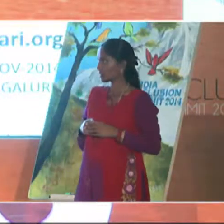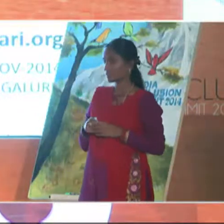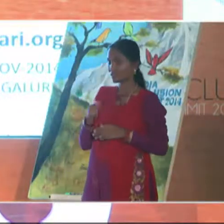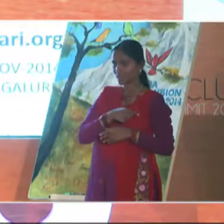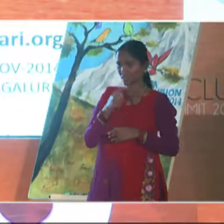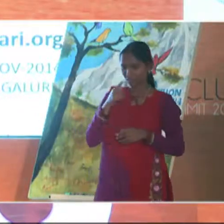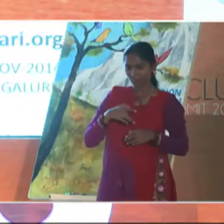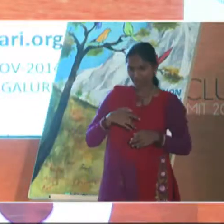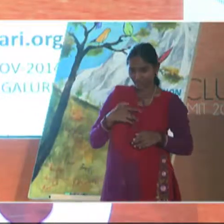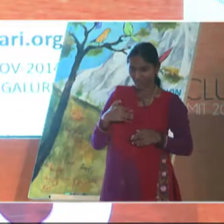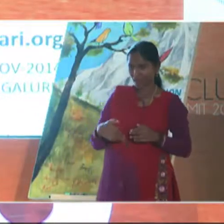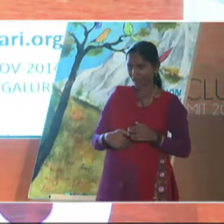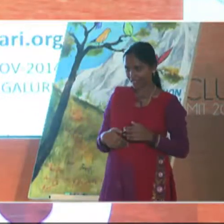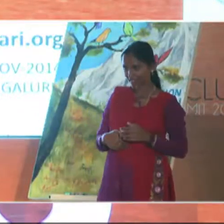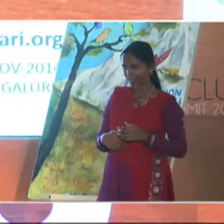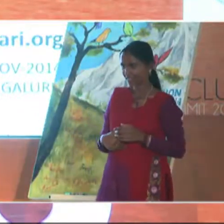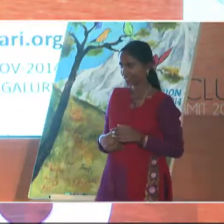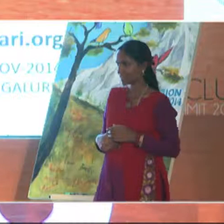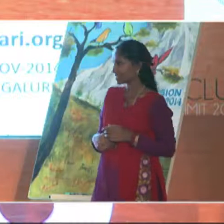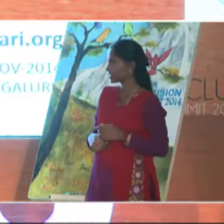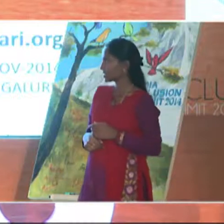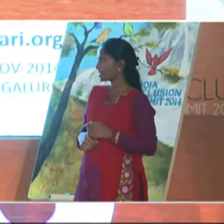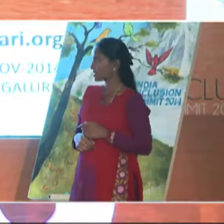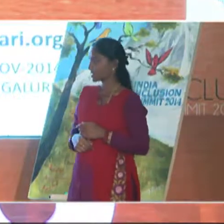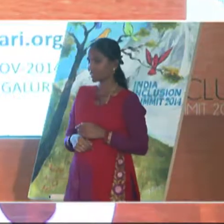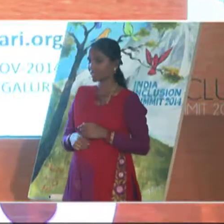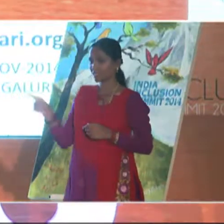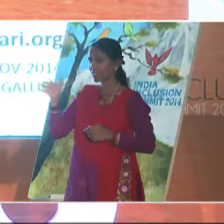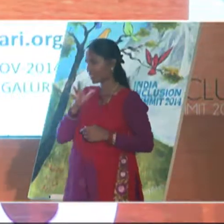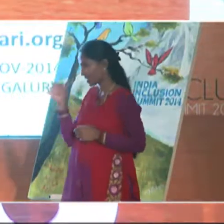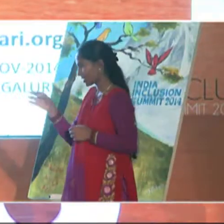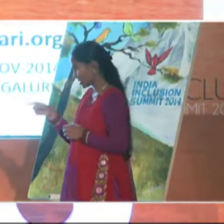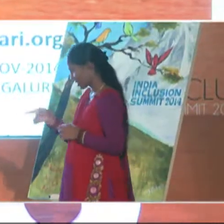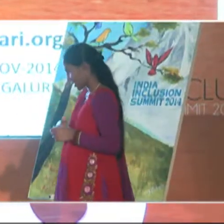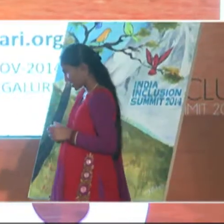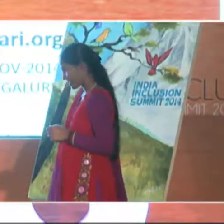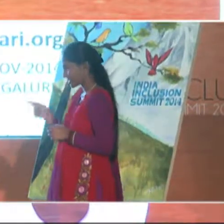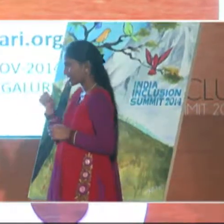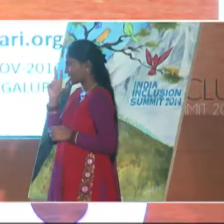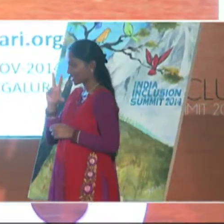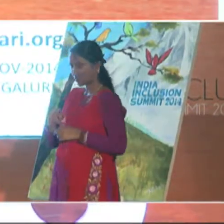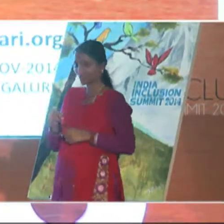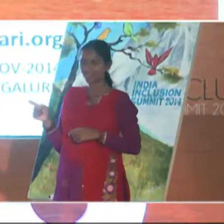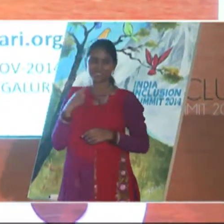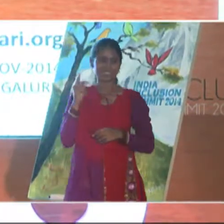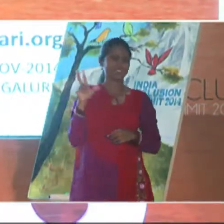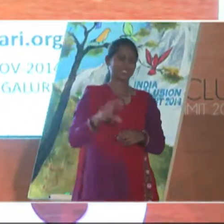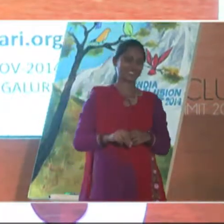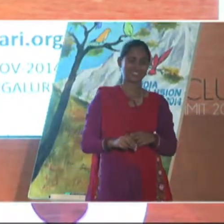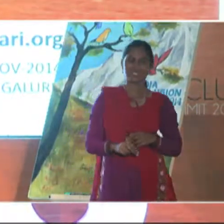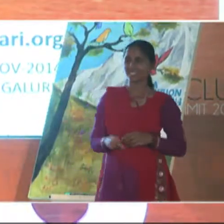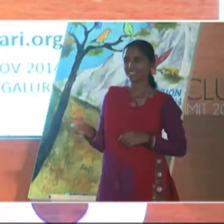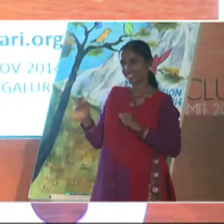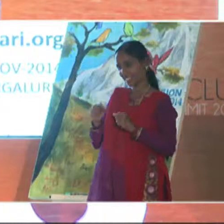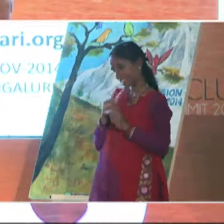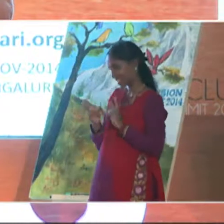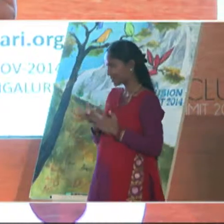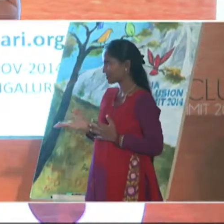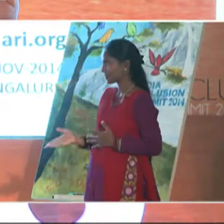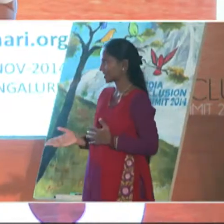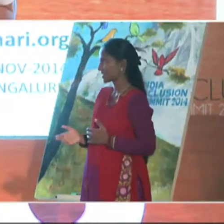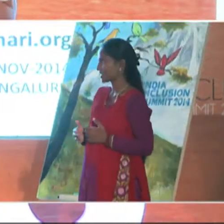hungry? And I say to Sabriye, who is next to me, I said, are you hungry? And she says, no, but she can speak. So I say, no, she's not